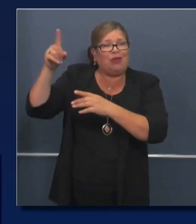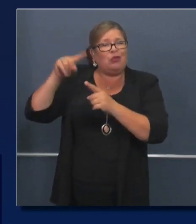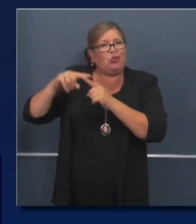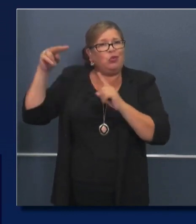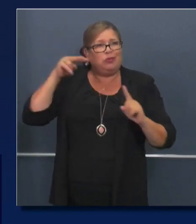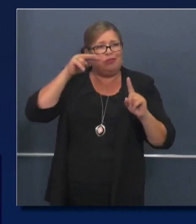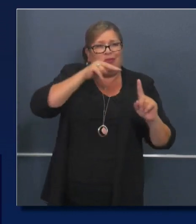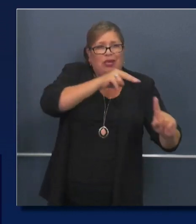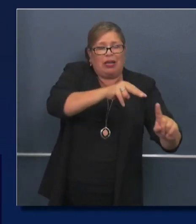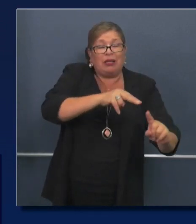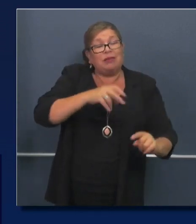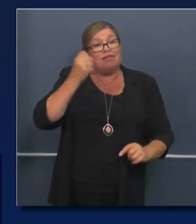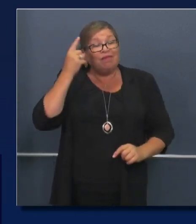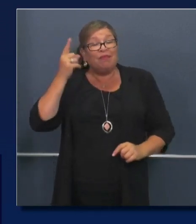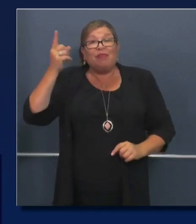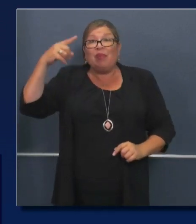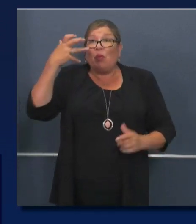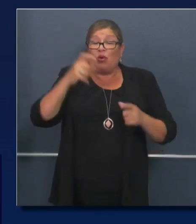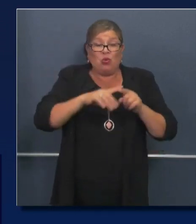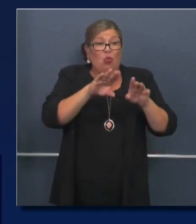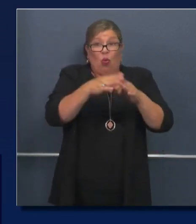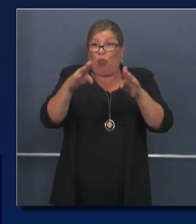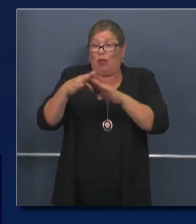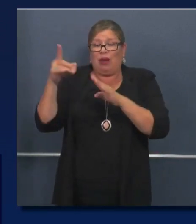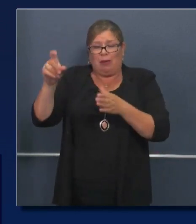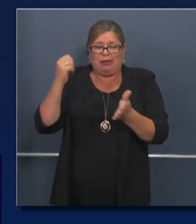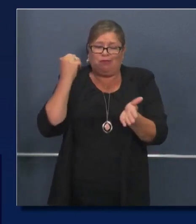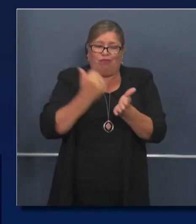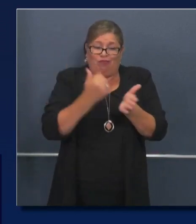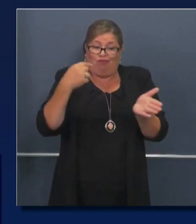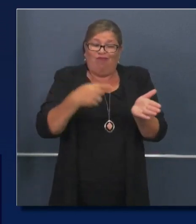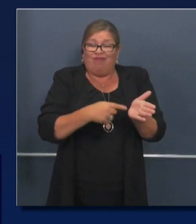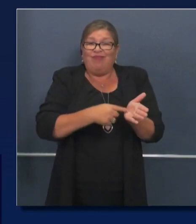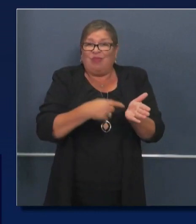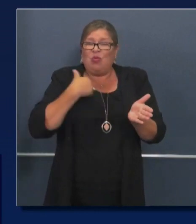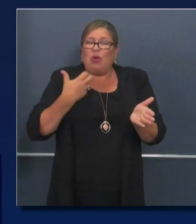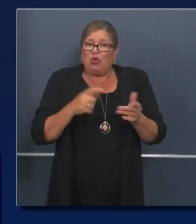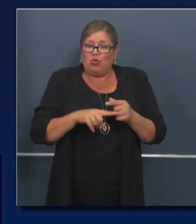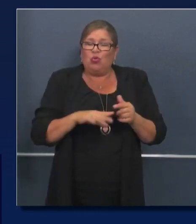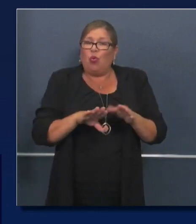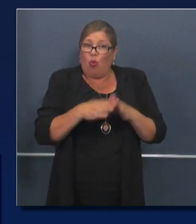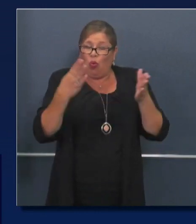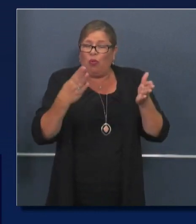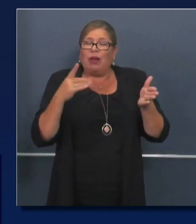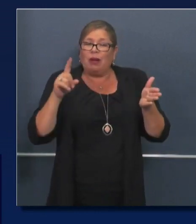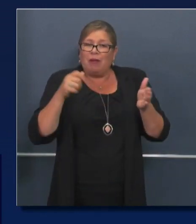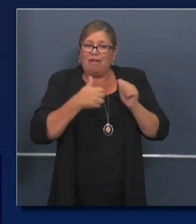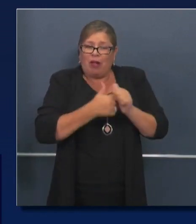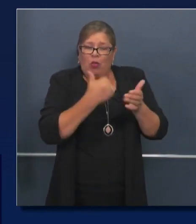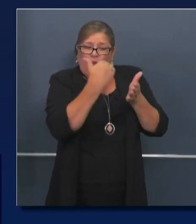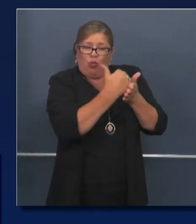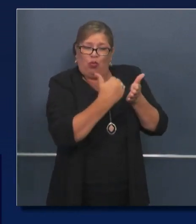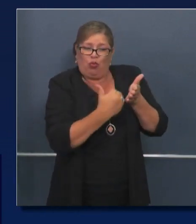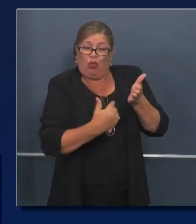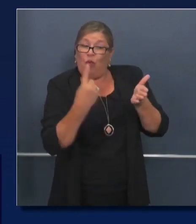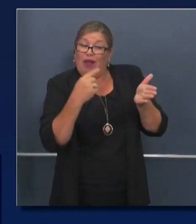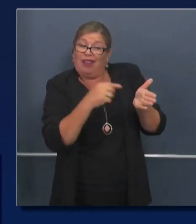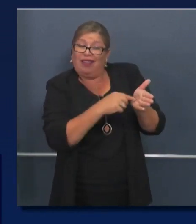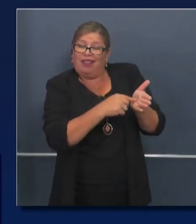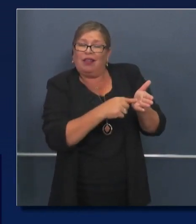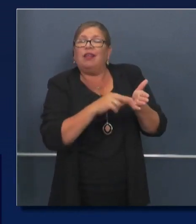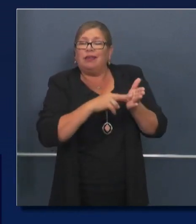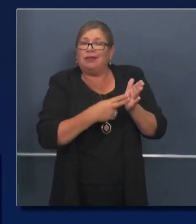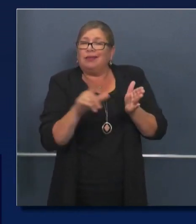plans, their ability to trace appropriately, isolate and quarantine individuals so that we could keep a lid